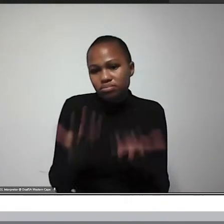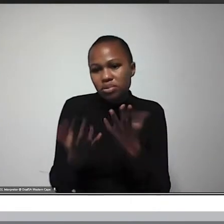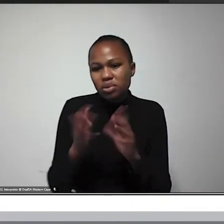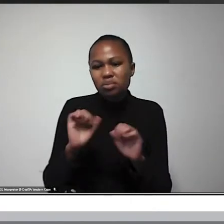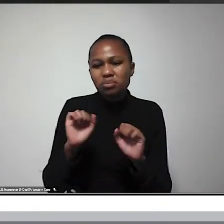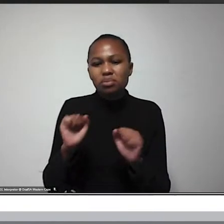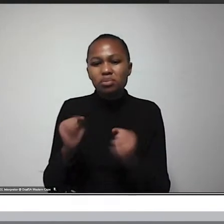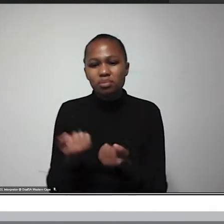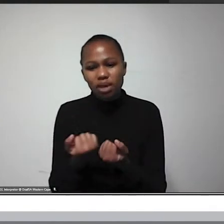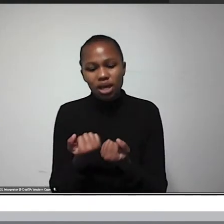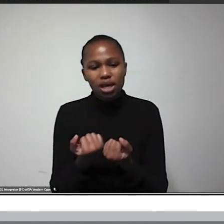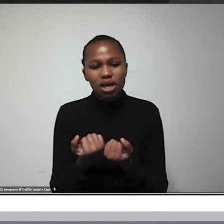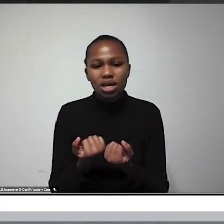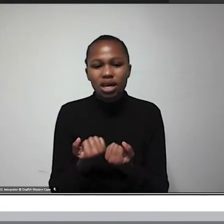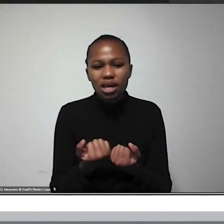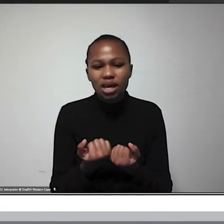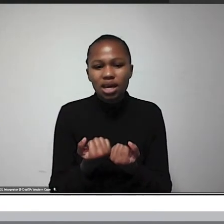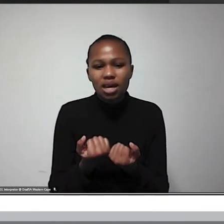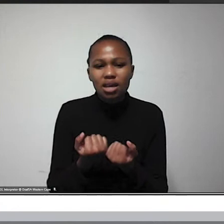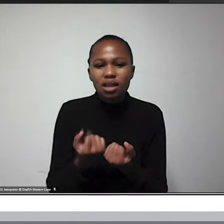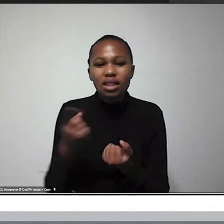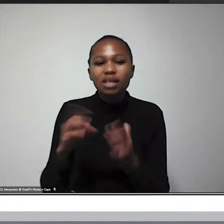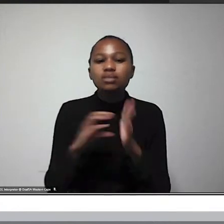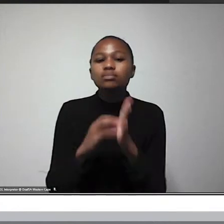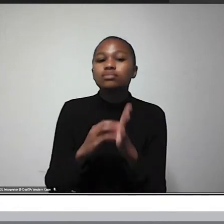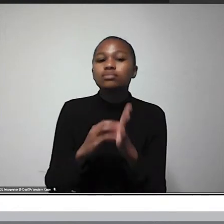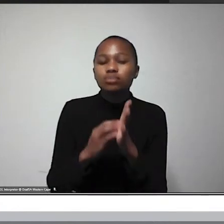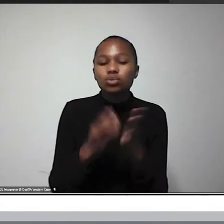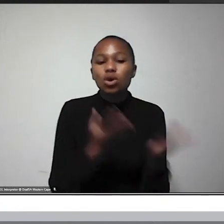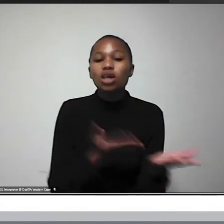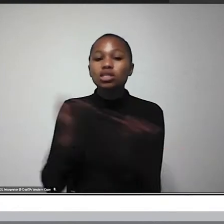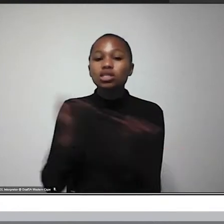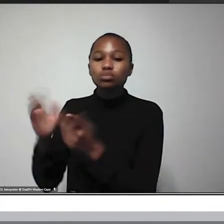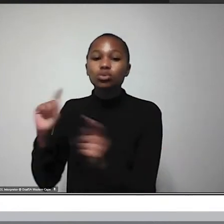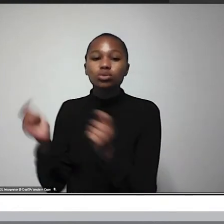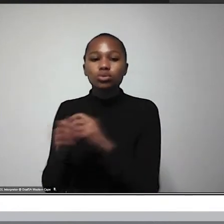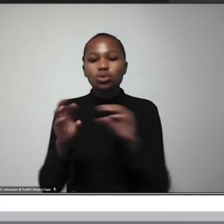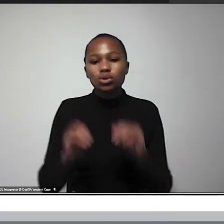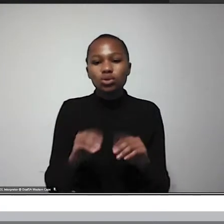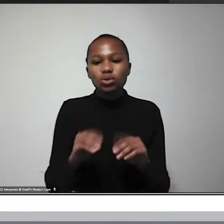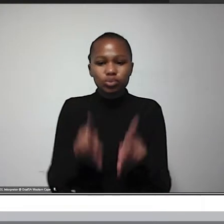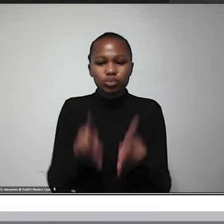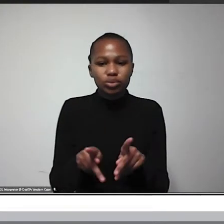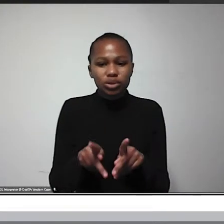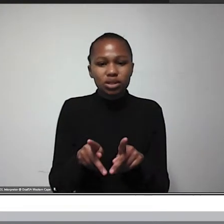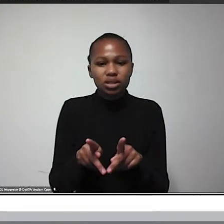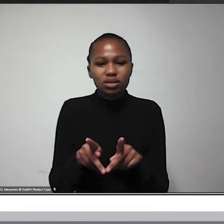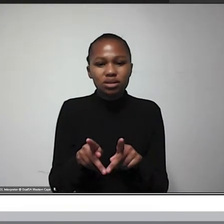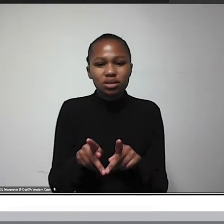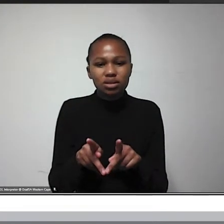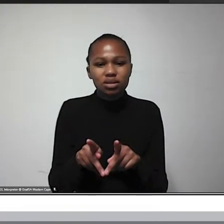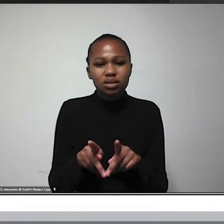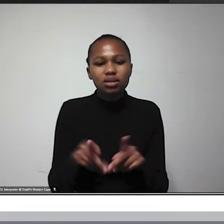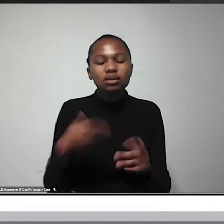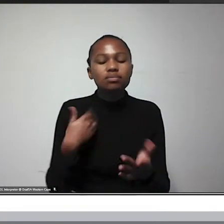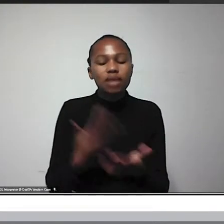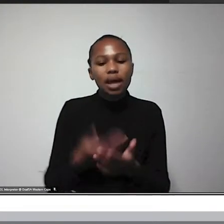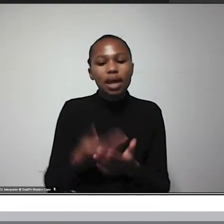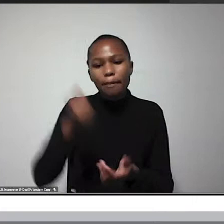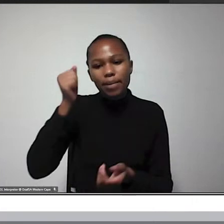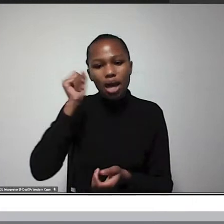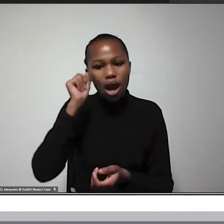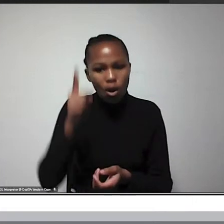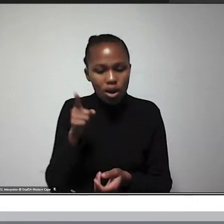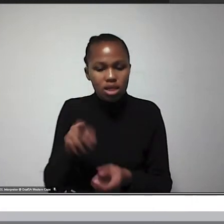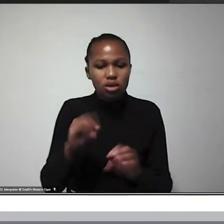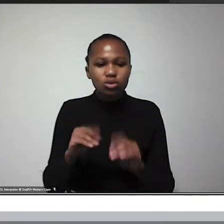jerseys, for example, and this is a particular example of an export opportunity in our medium-term basket, is apparel or outerwear. This is an